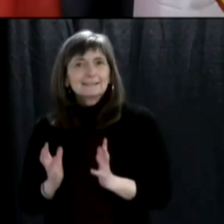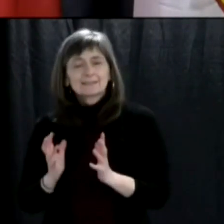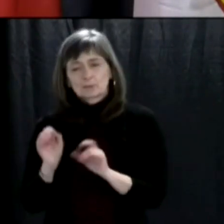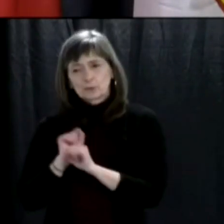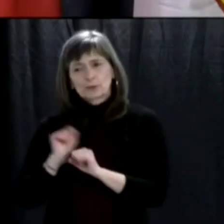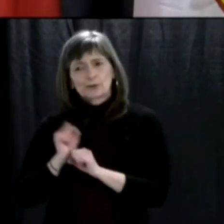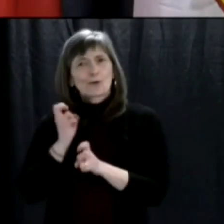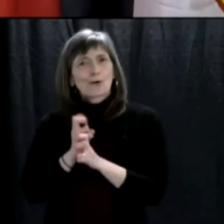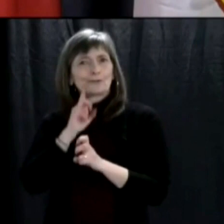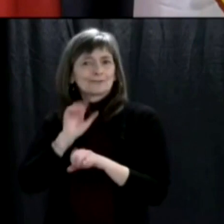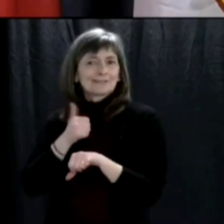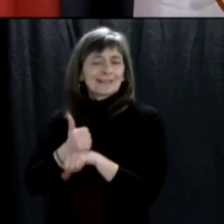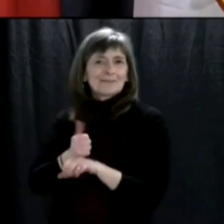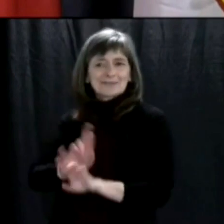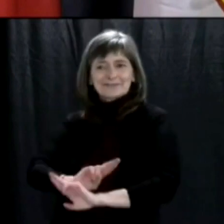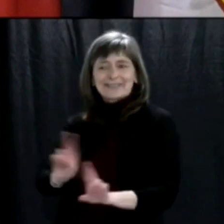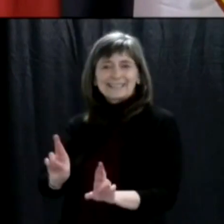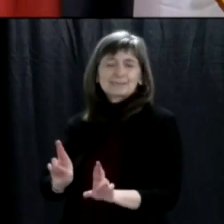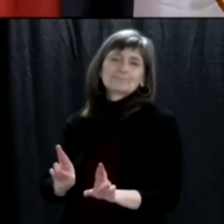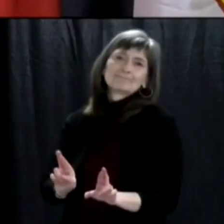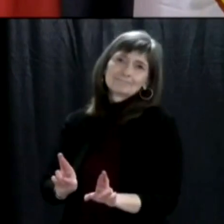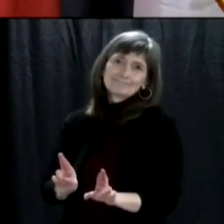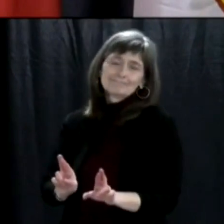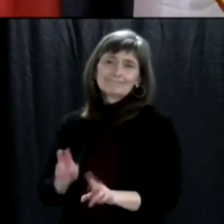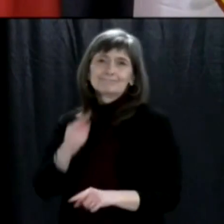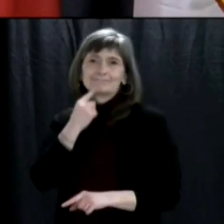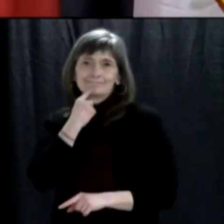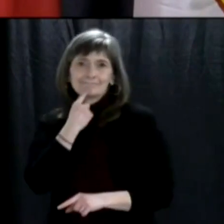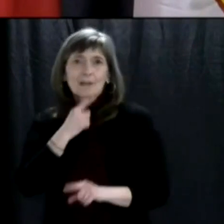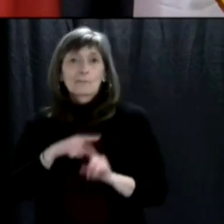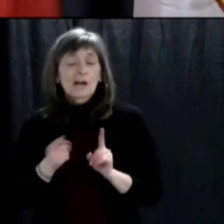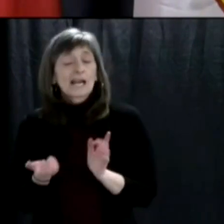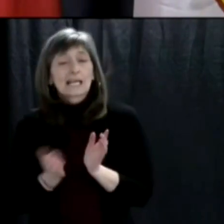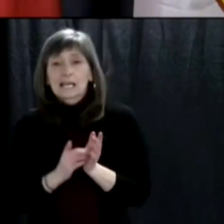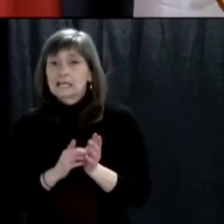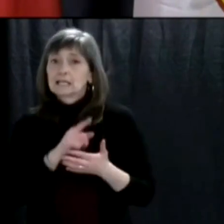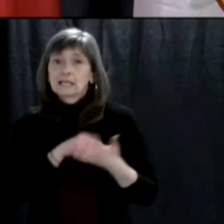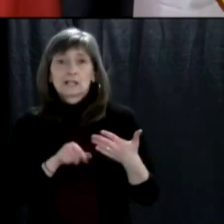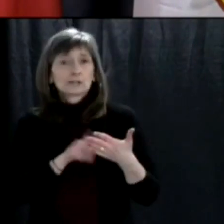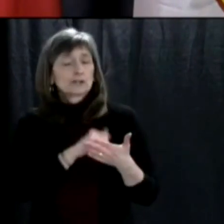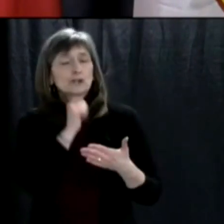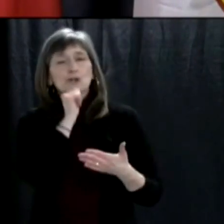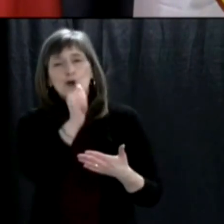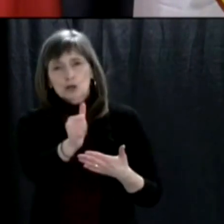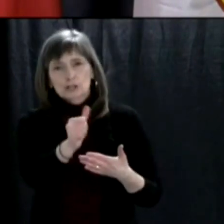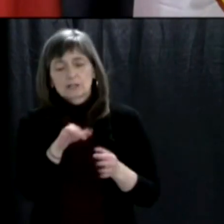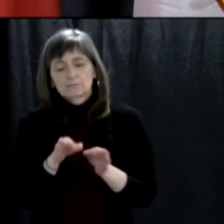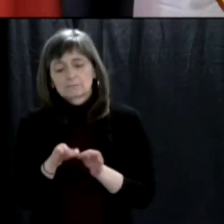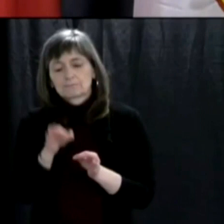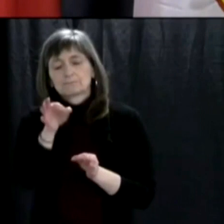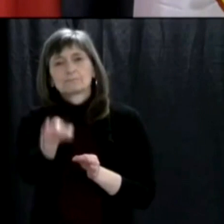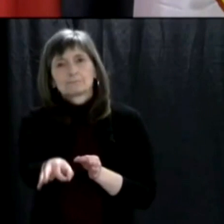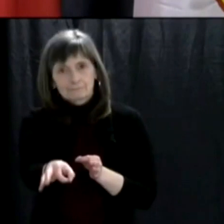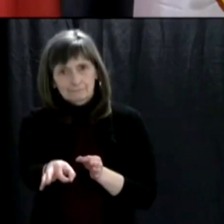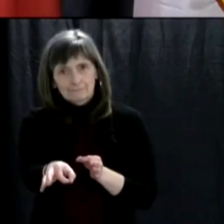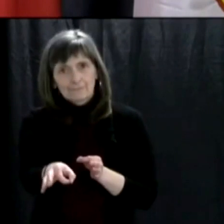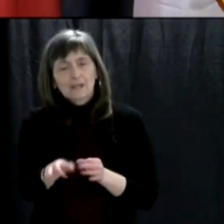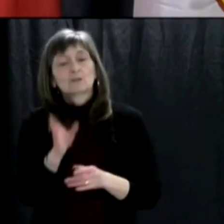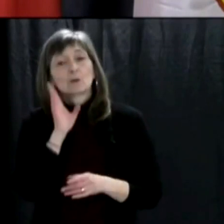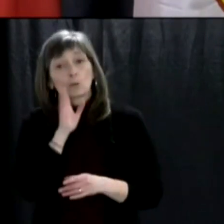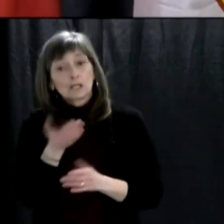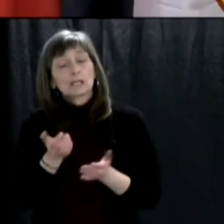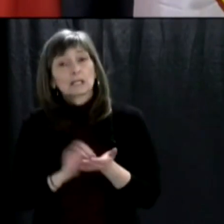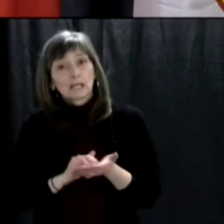work on this. This, again, these games are postponed. They are not canceled. So we look forward to working with